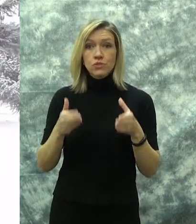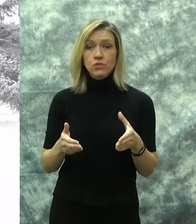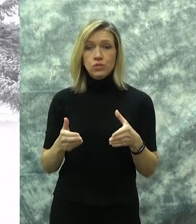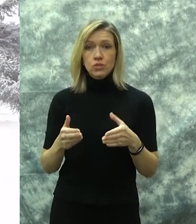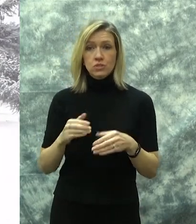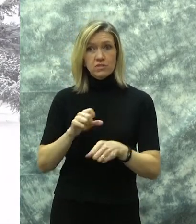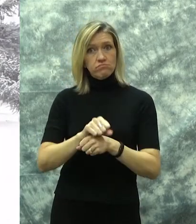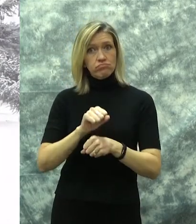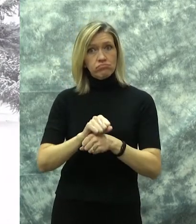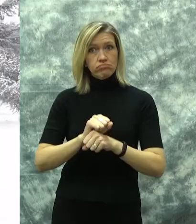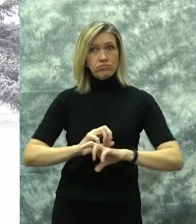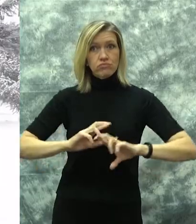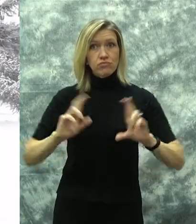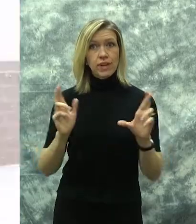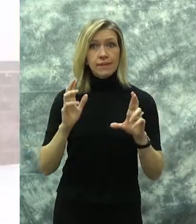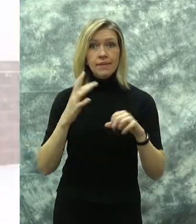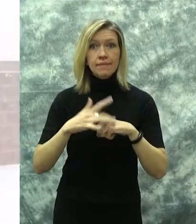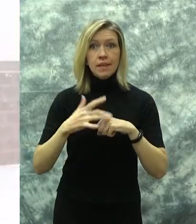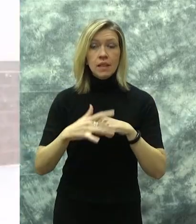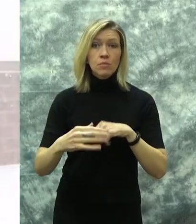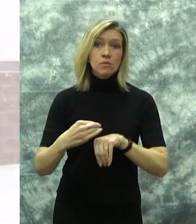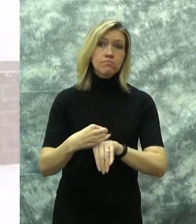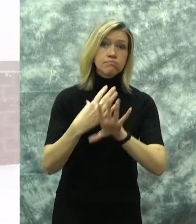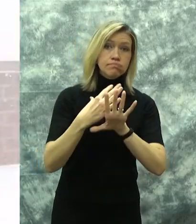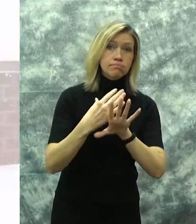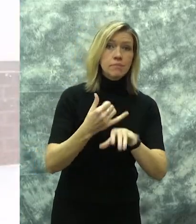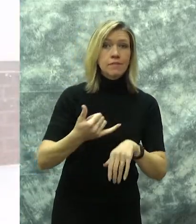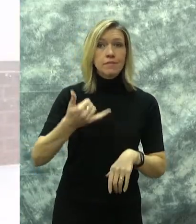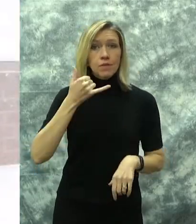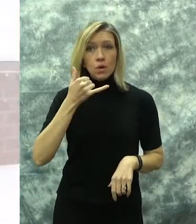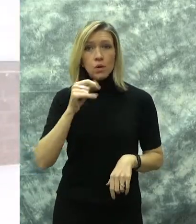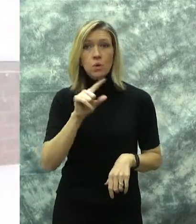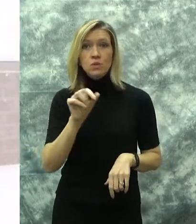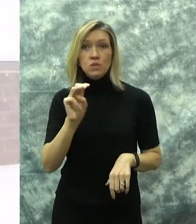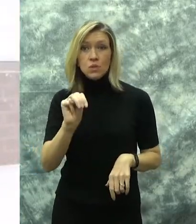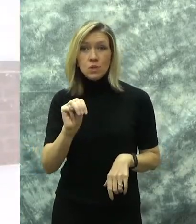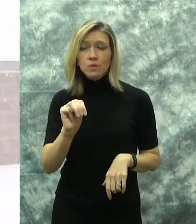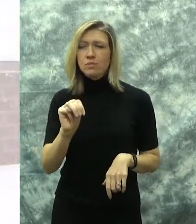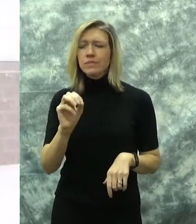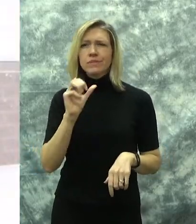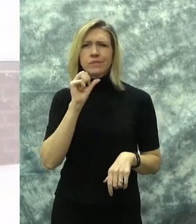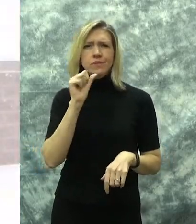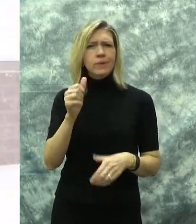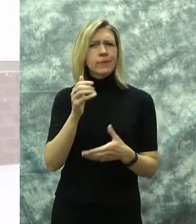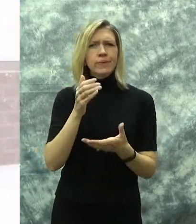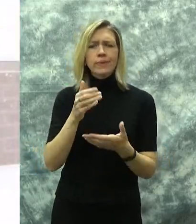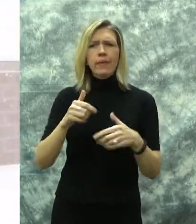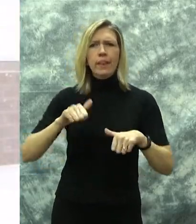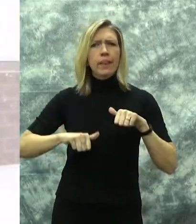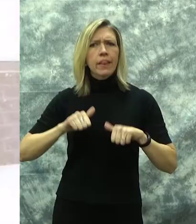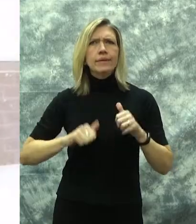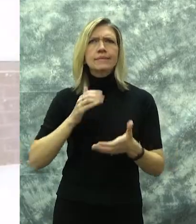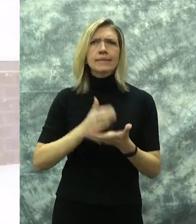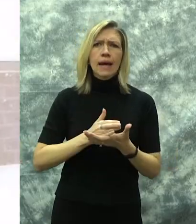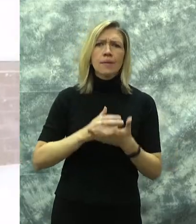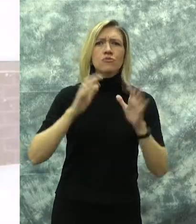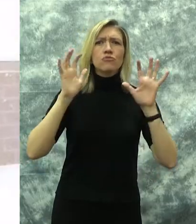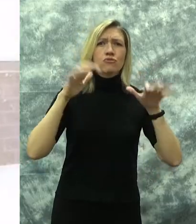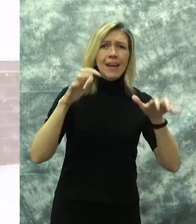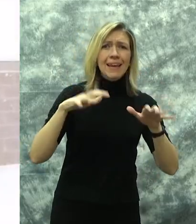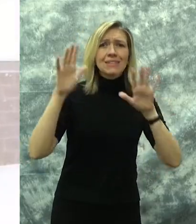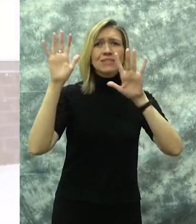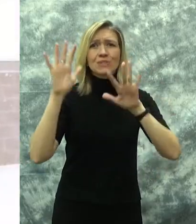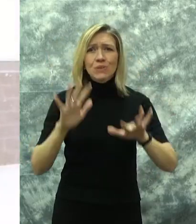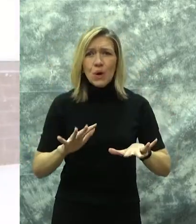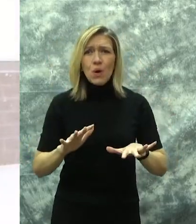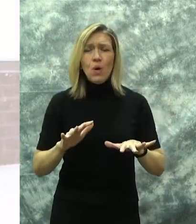for prayer over the phone or on Zoom. So don't let anything stop you. Neither rain nor snow nor gloom of night can stop the